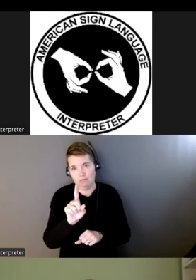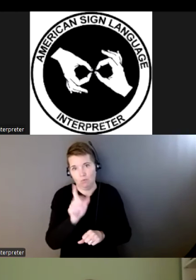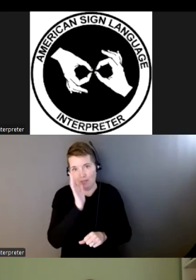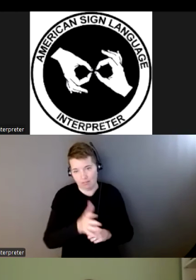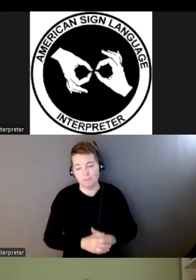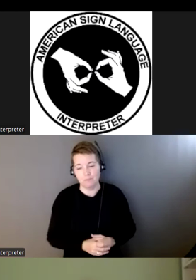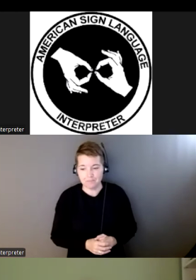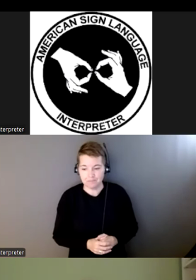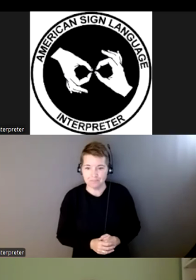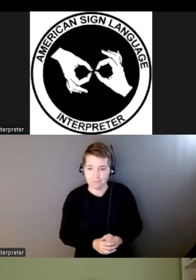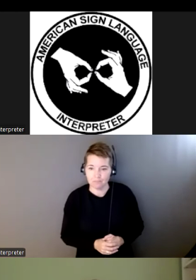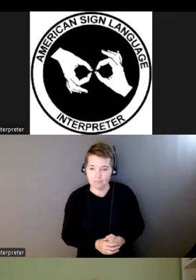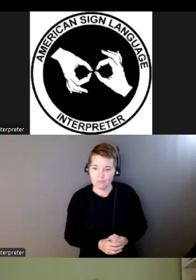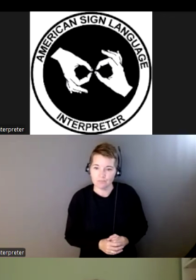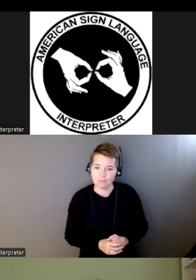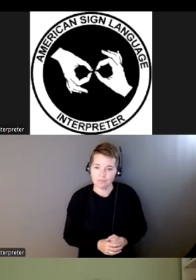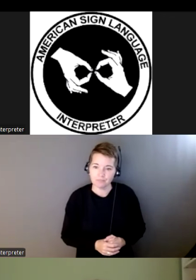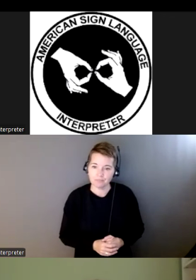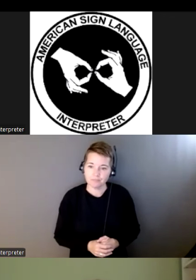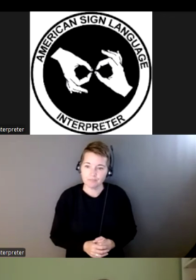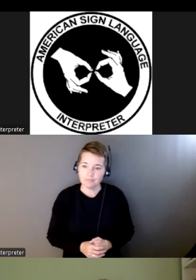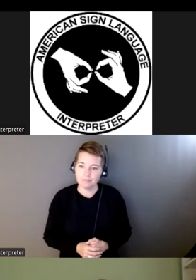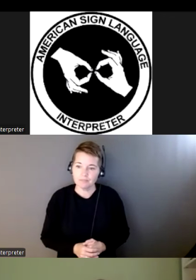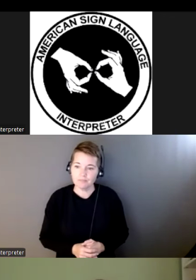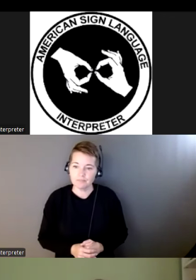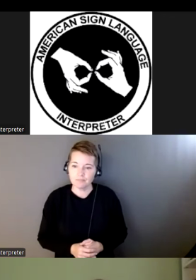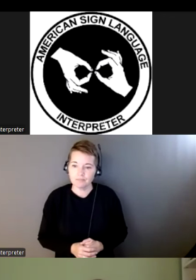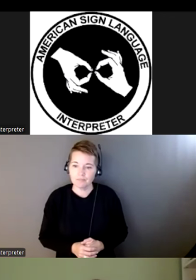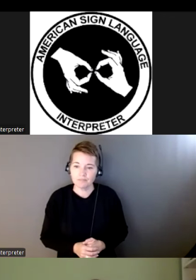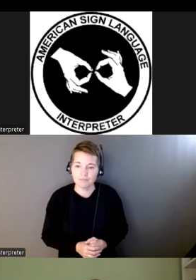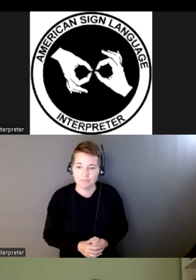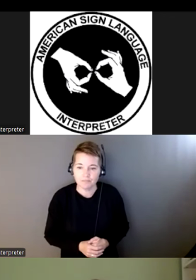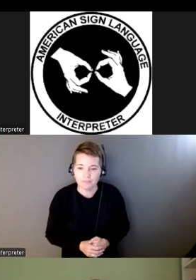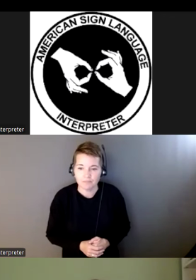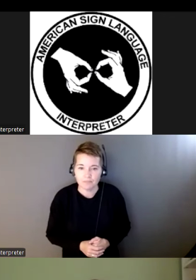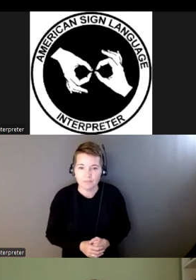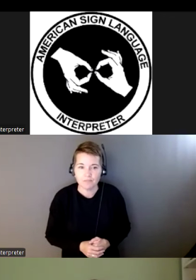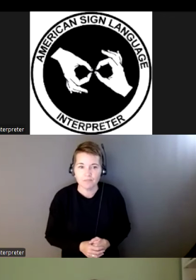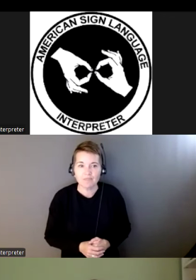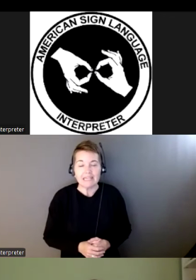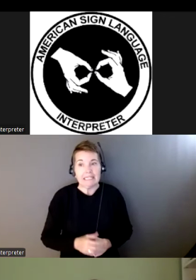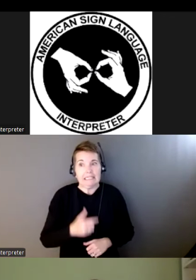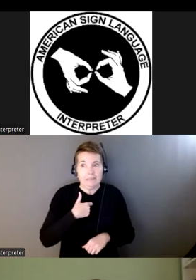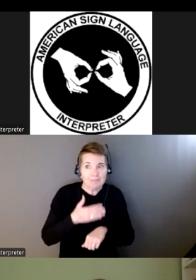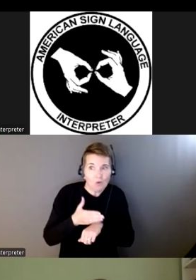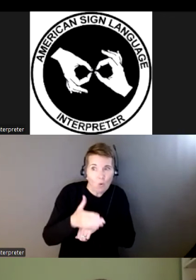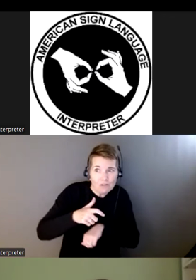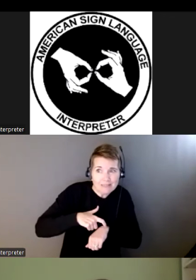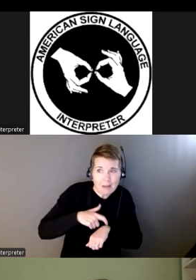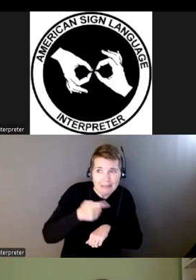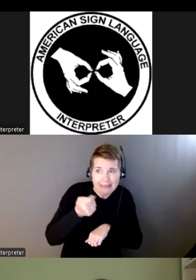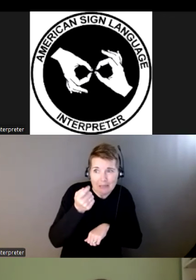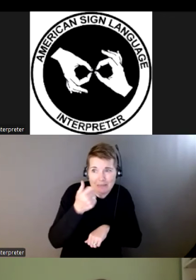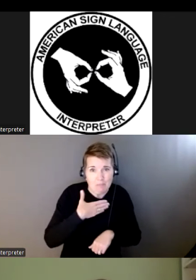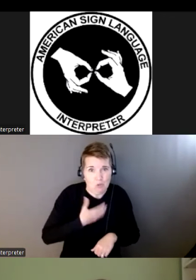And this is my contact, and I will also put this in the chat. I did go a little bit over time. I am sorry